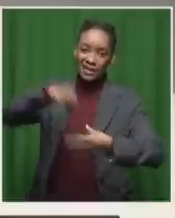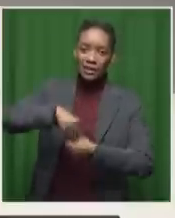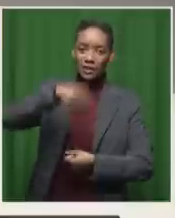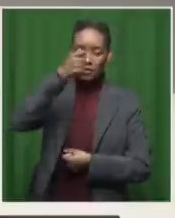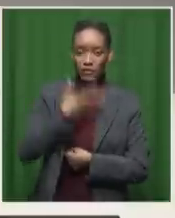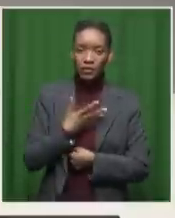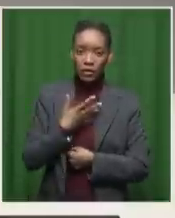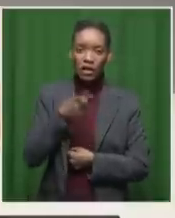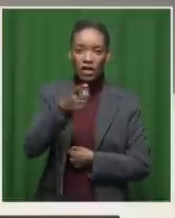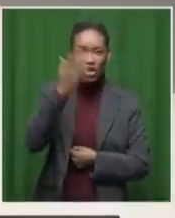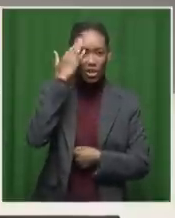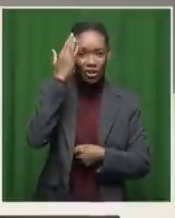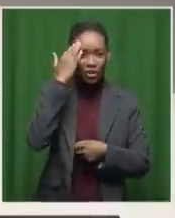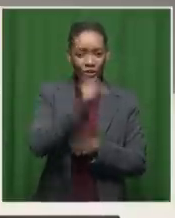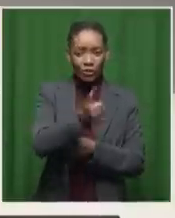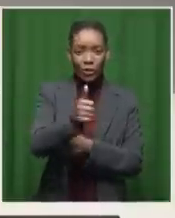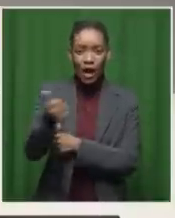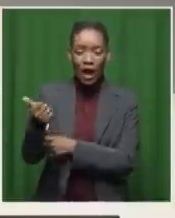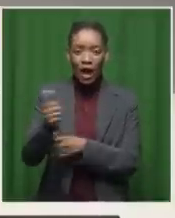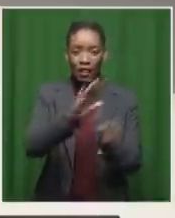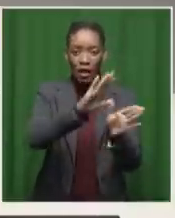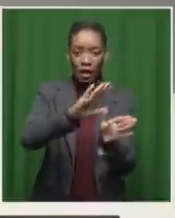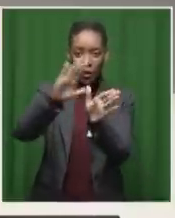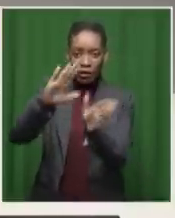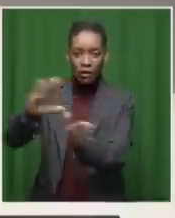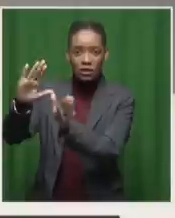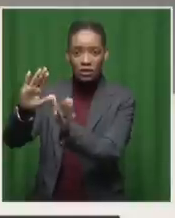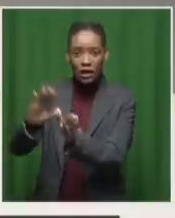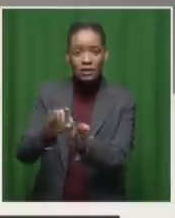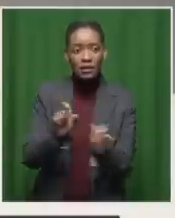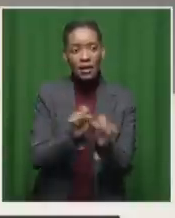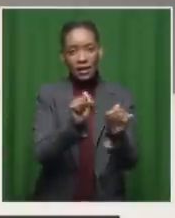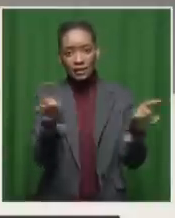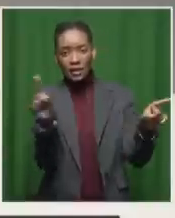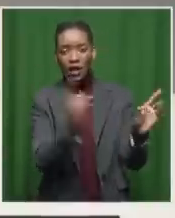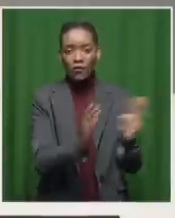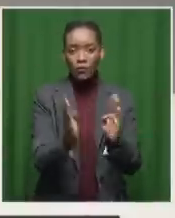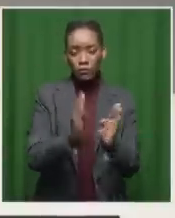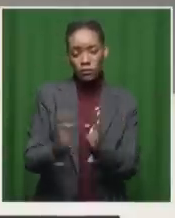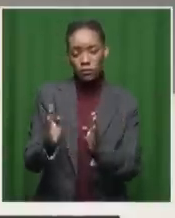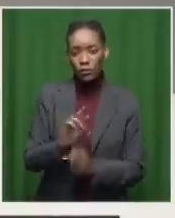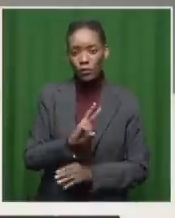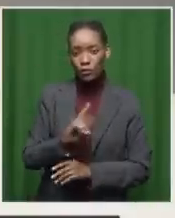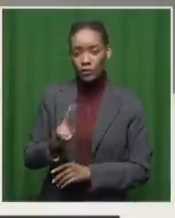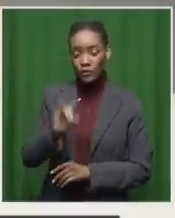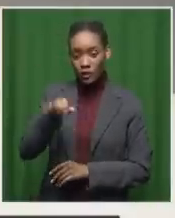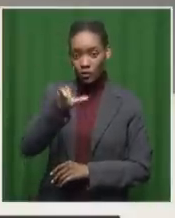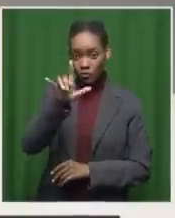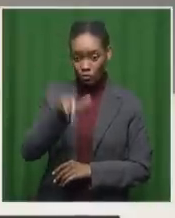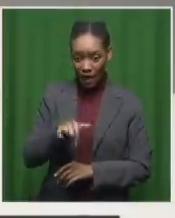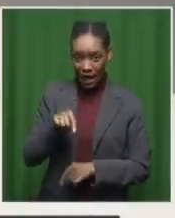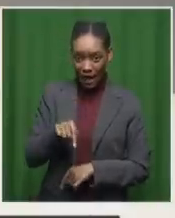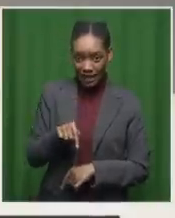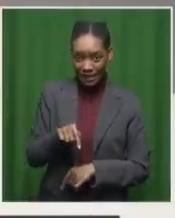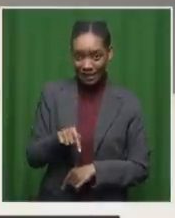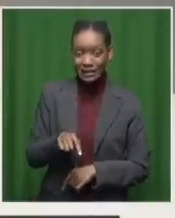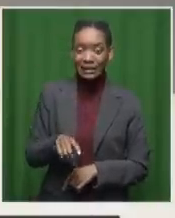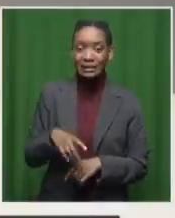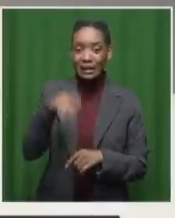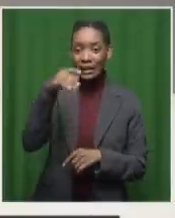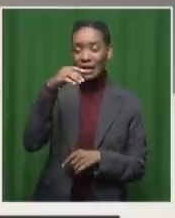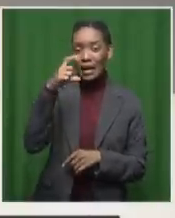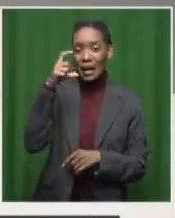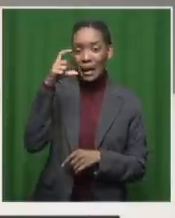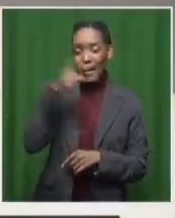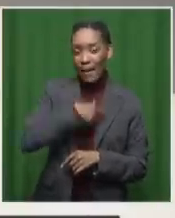continents, they are organizing themselves. On the 21st of July, this July, President Biden appointed